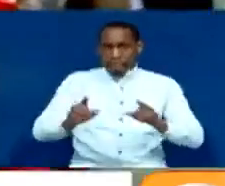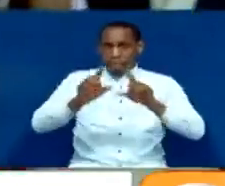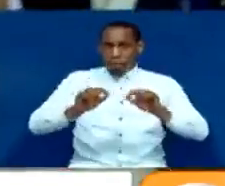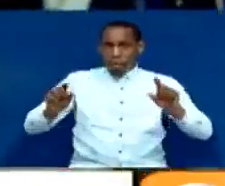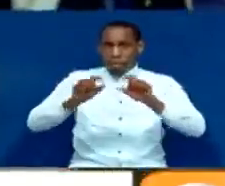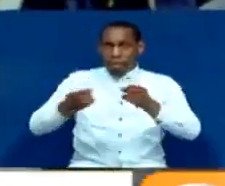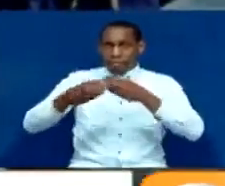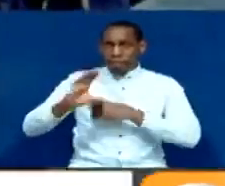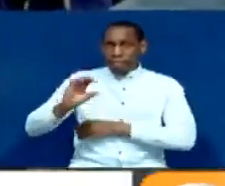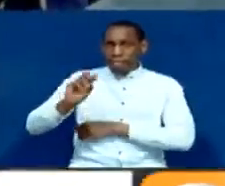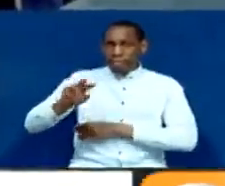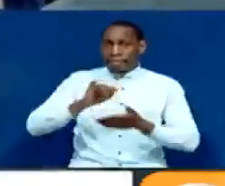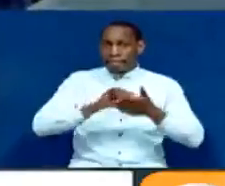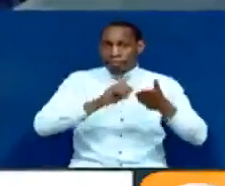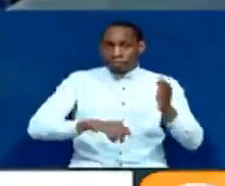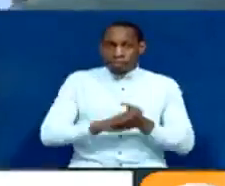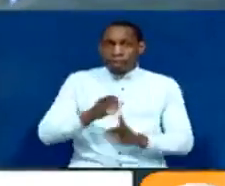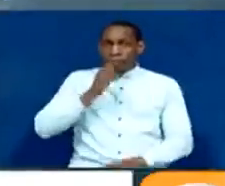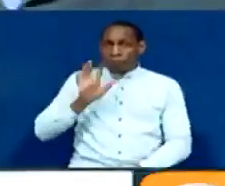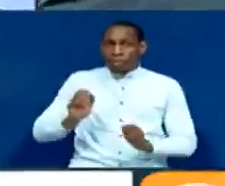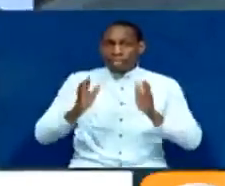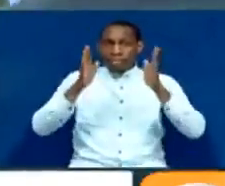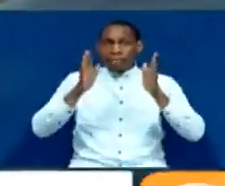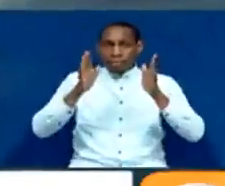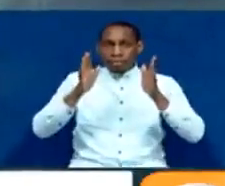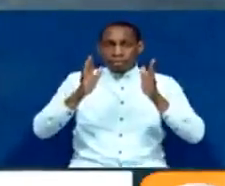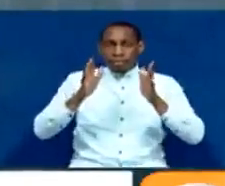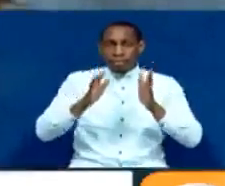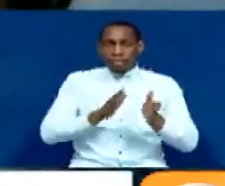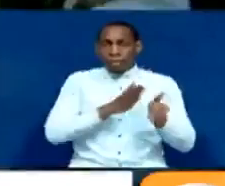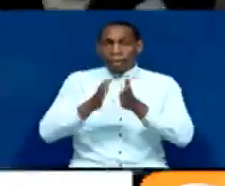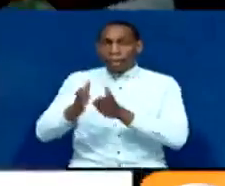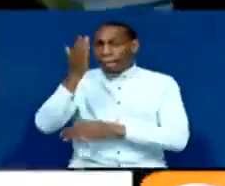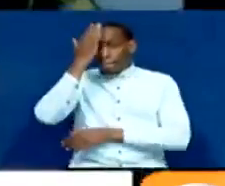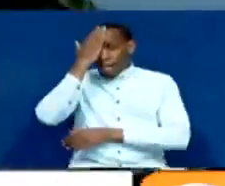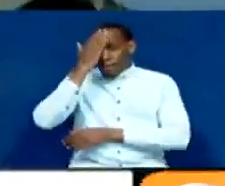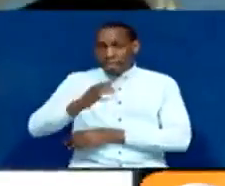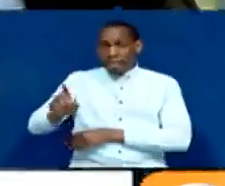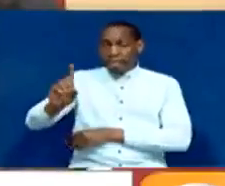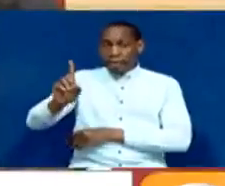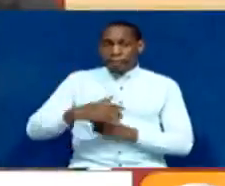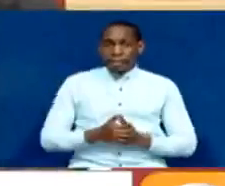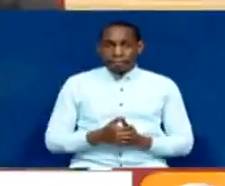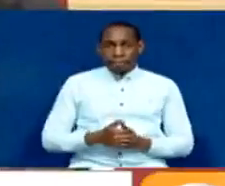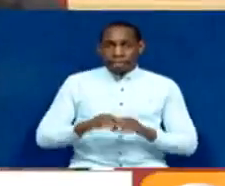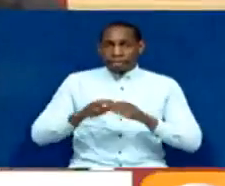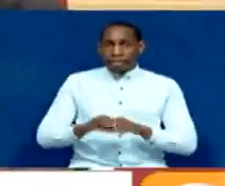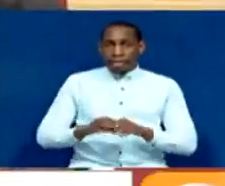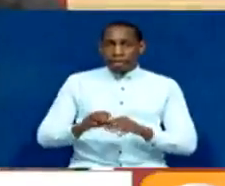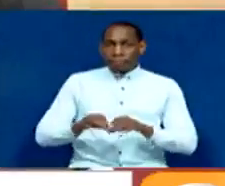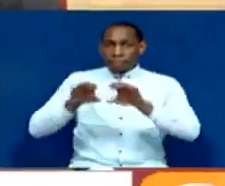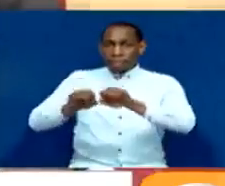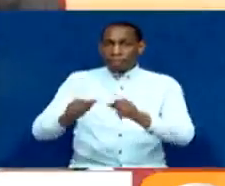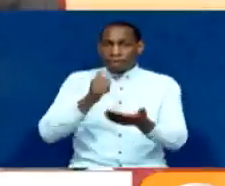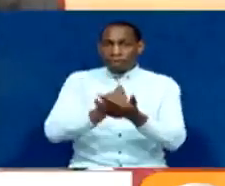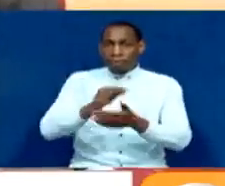sources intimating to Citizen TV that the swearing-in ceremony has been set for Monday in the capital. The assumption to the